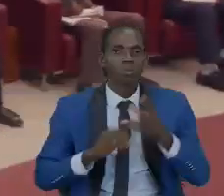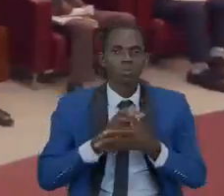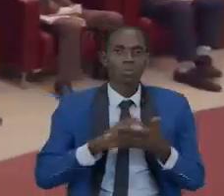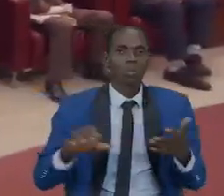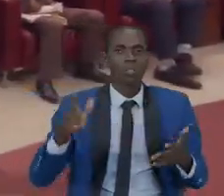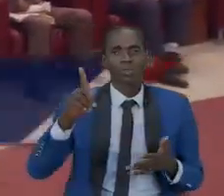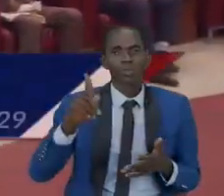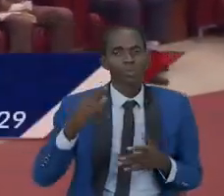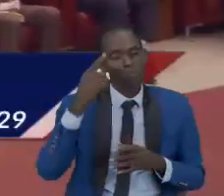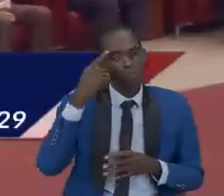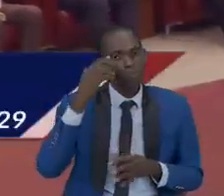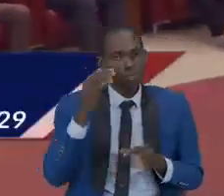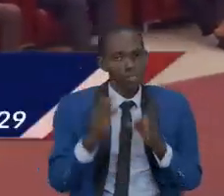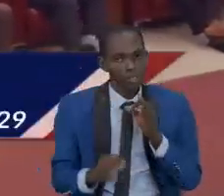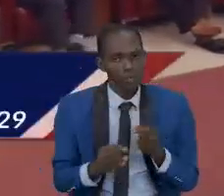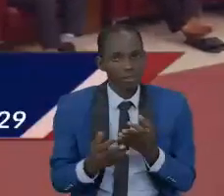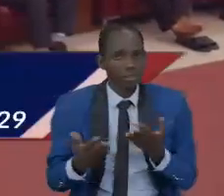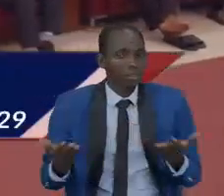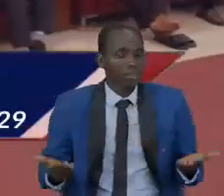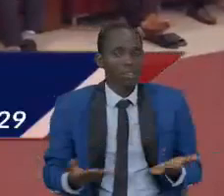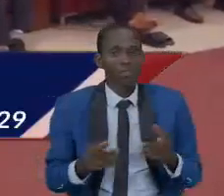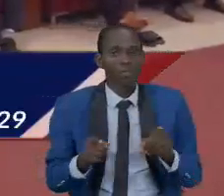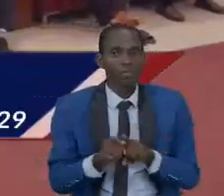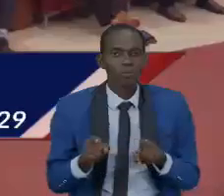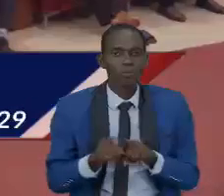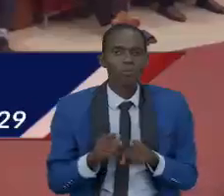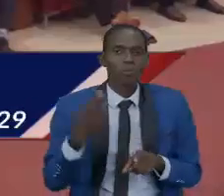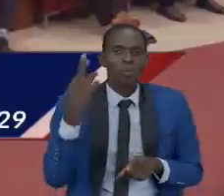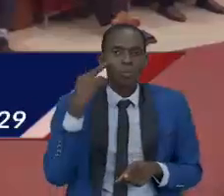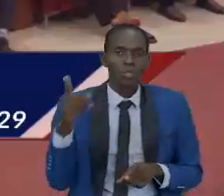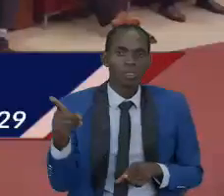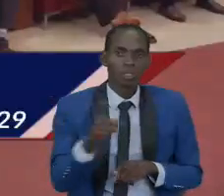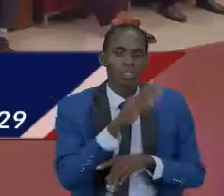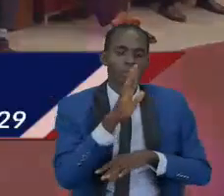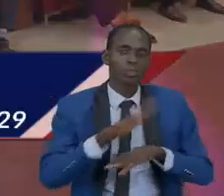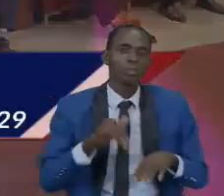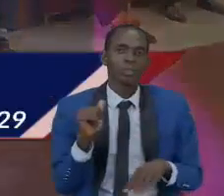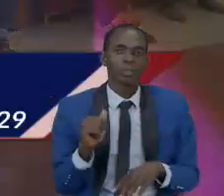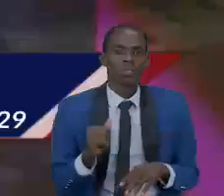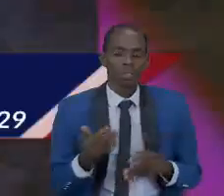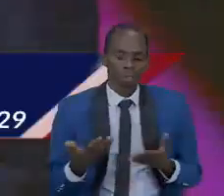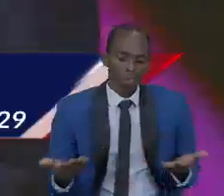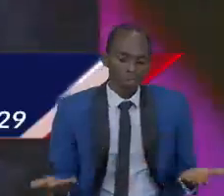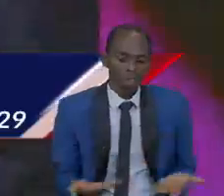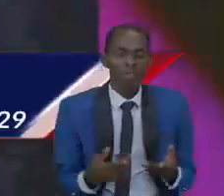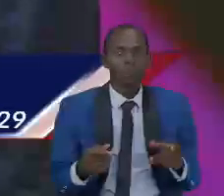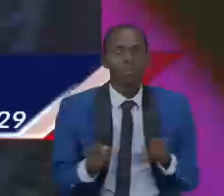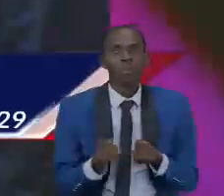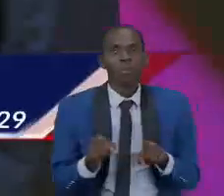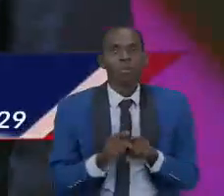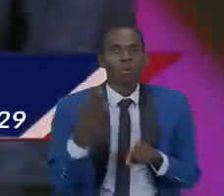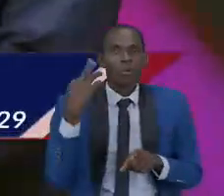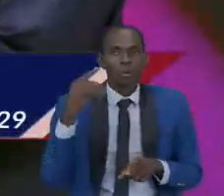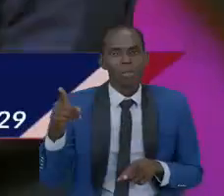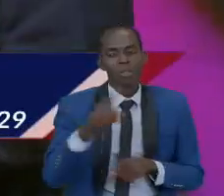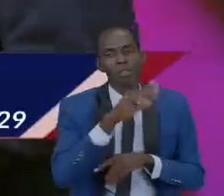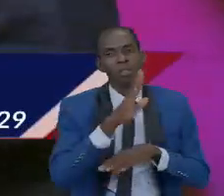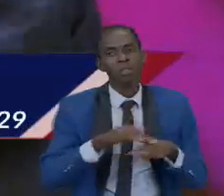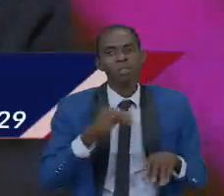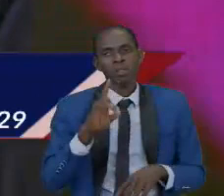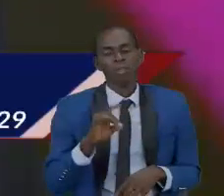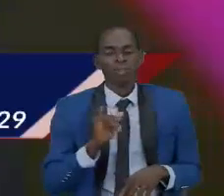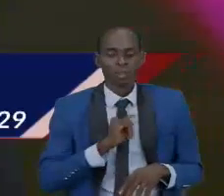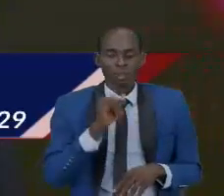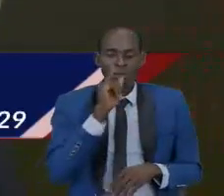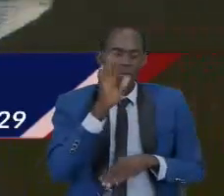for even here until what he called even here until what he called I